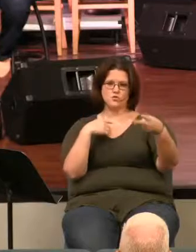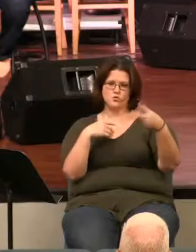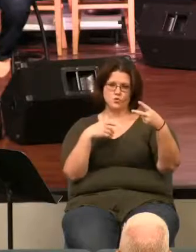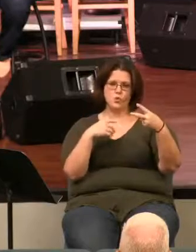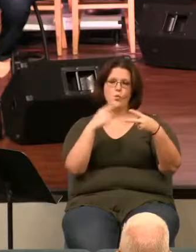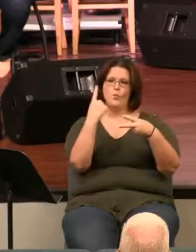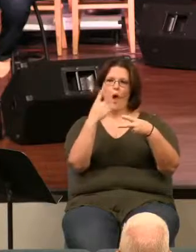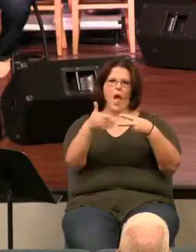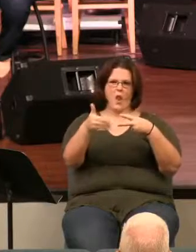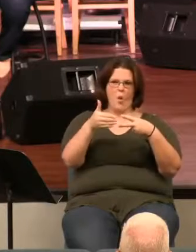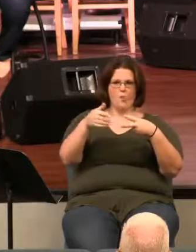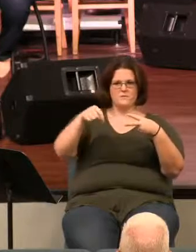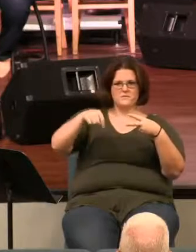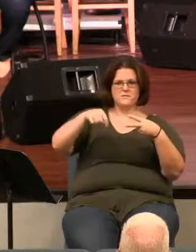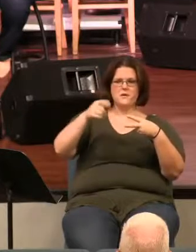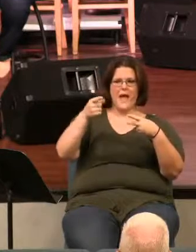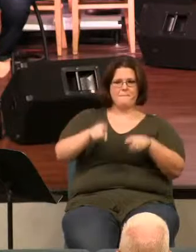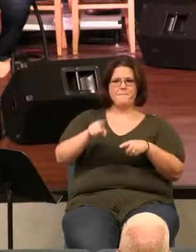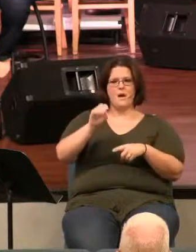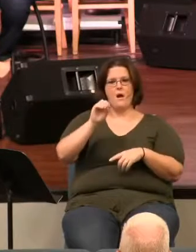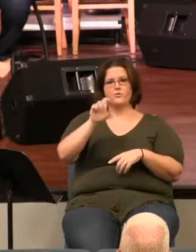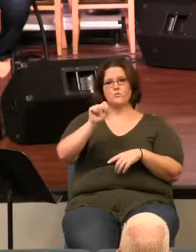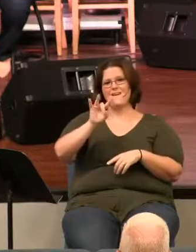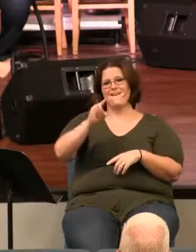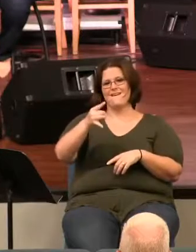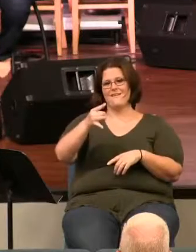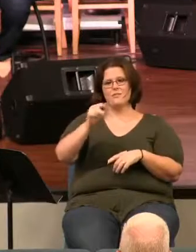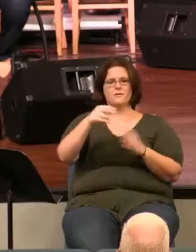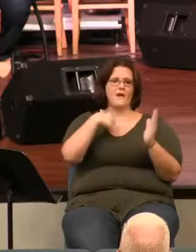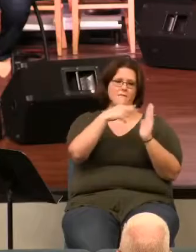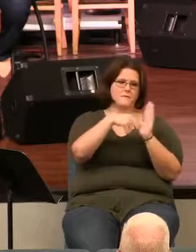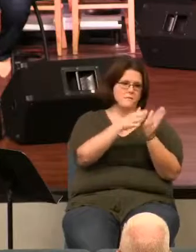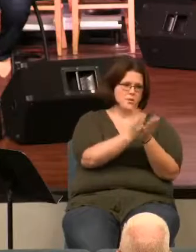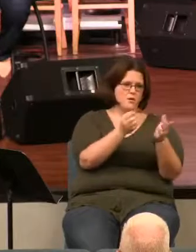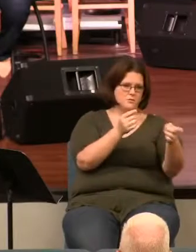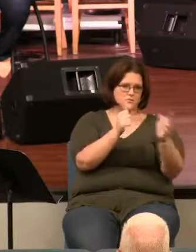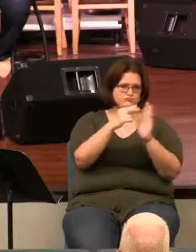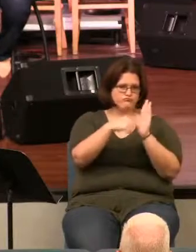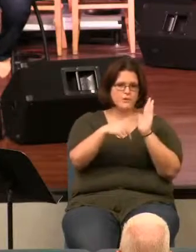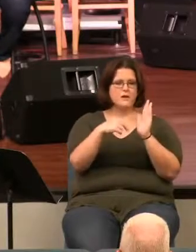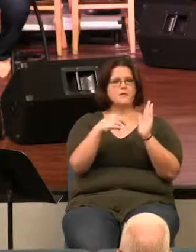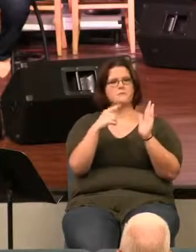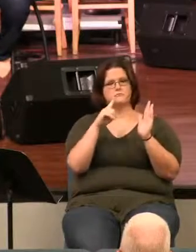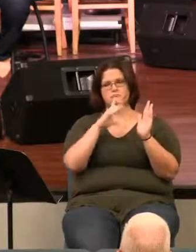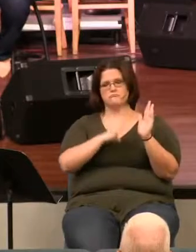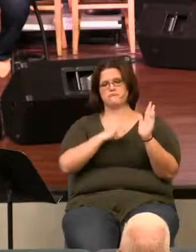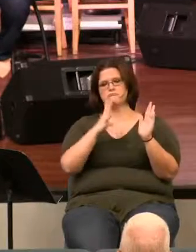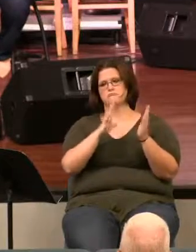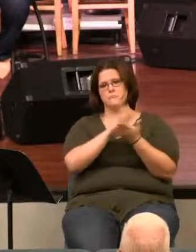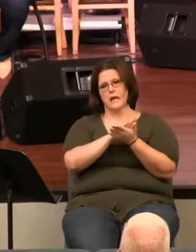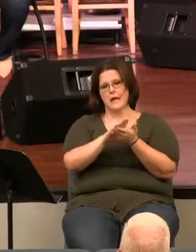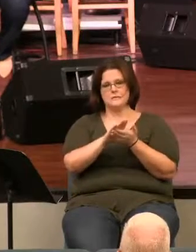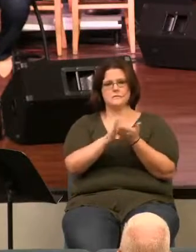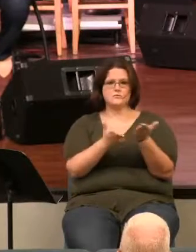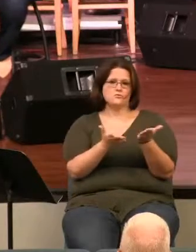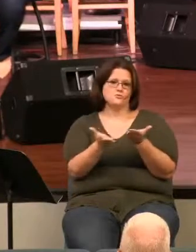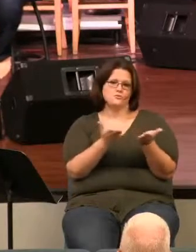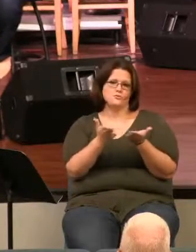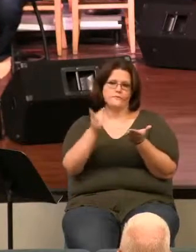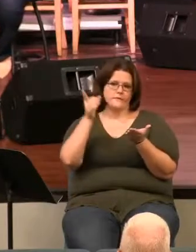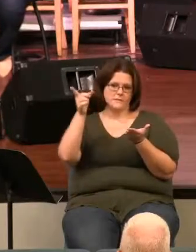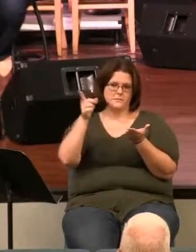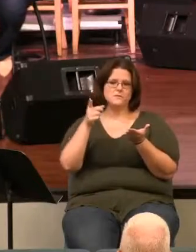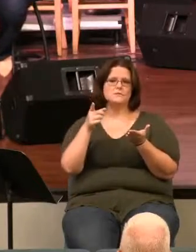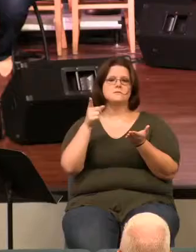the one closest to us will be on October 8th. You can see about that in the bulletin if you want to sign up for that. It's a wonderful, wonderful ministry. They're on the